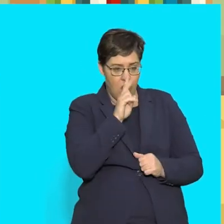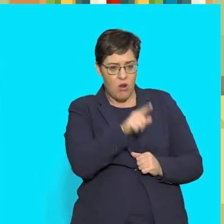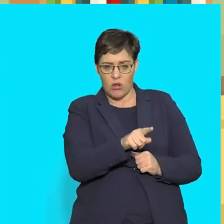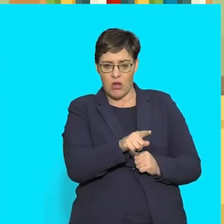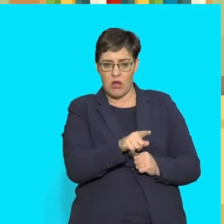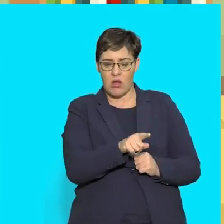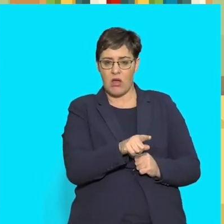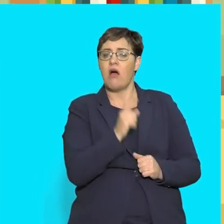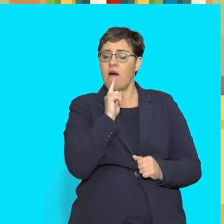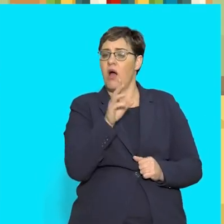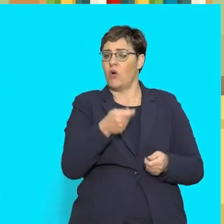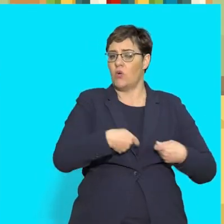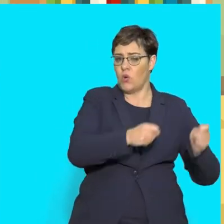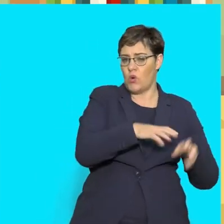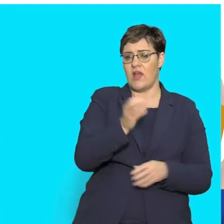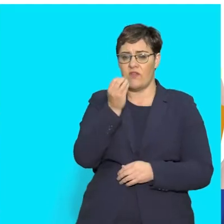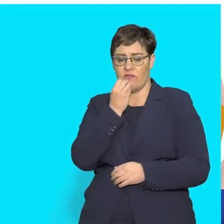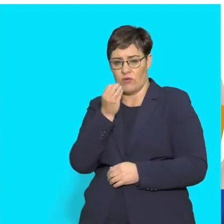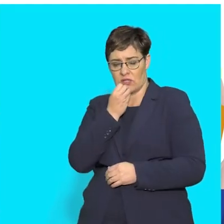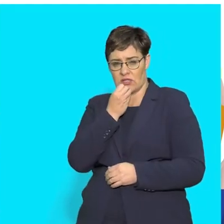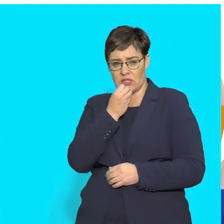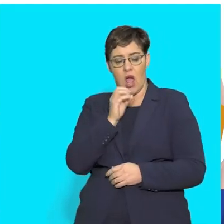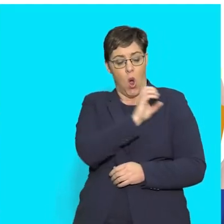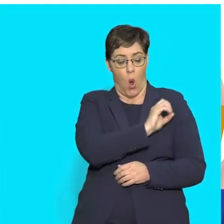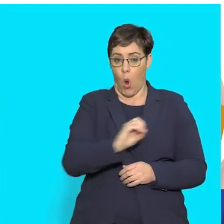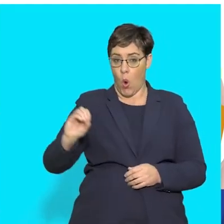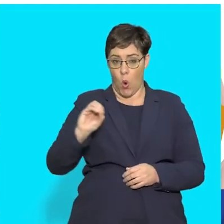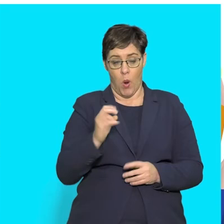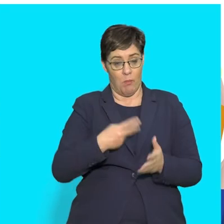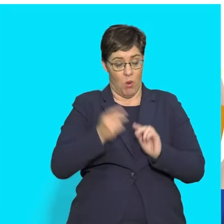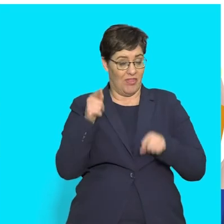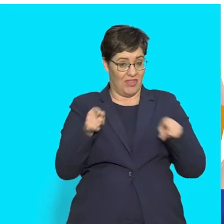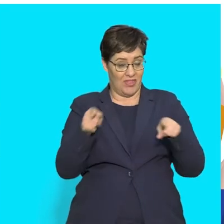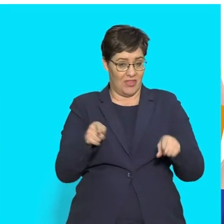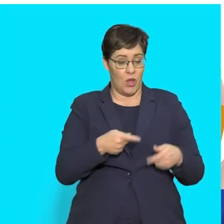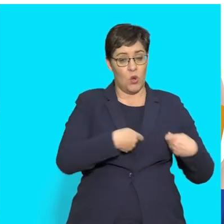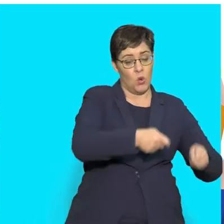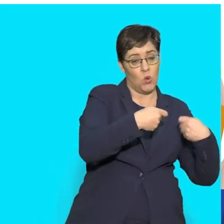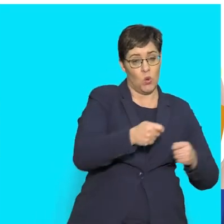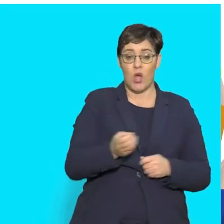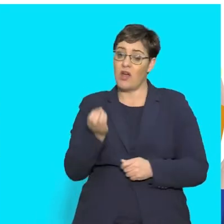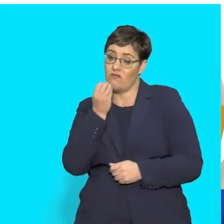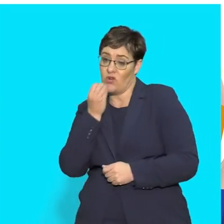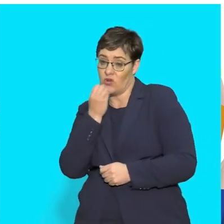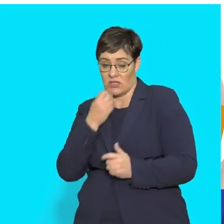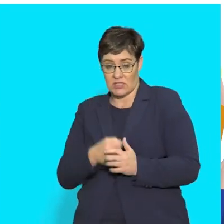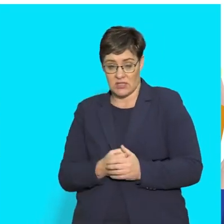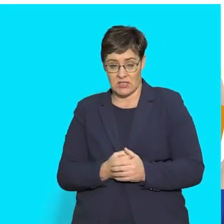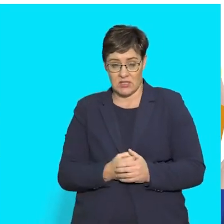at the words cook and food. They both have a double O in them. Do they sound the